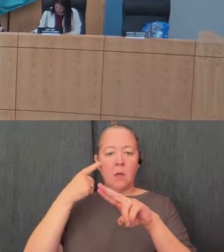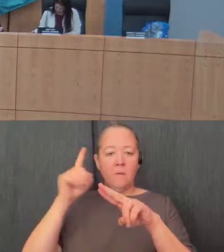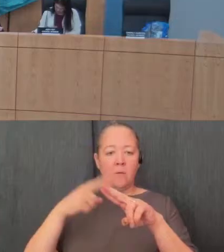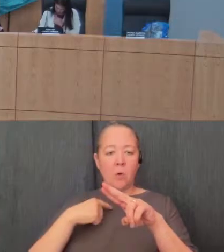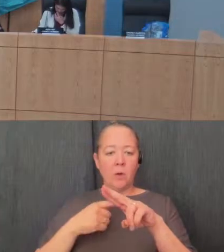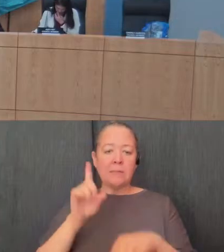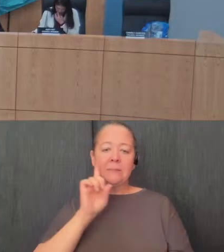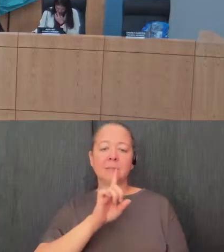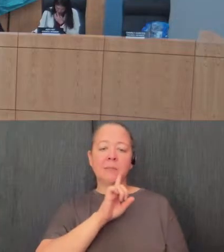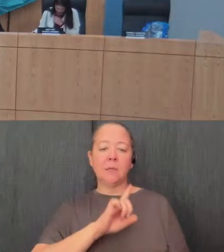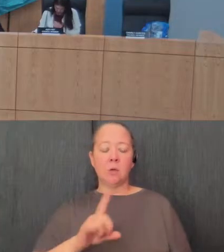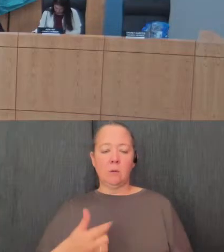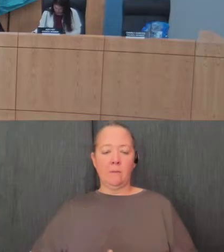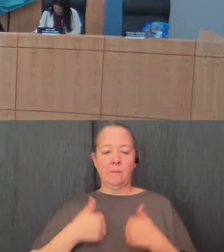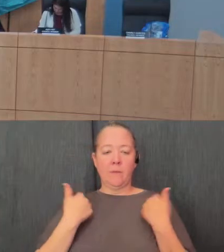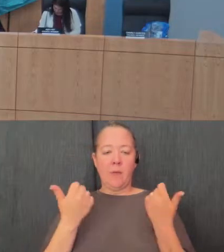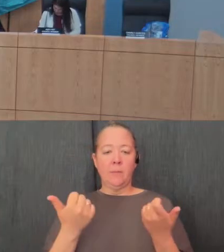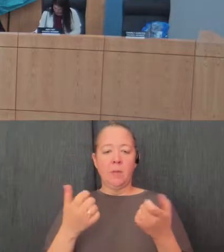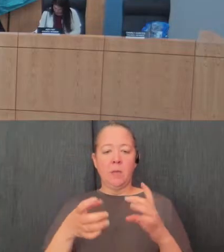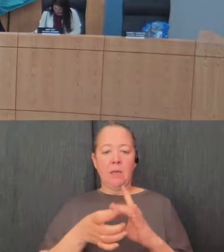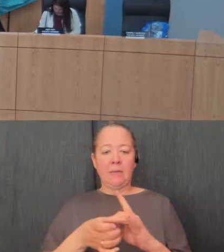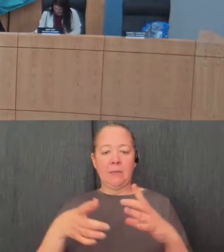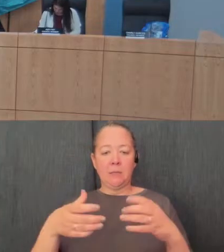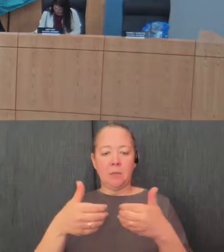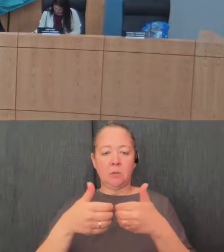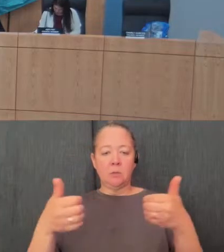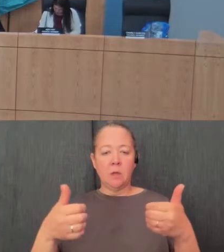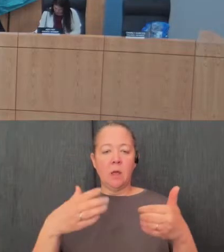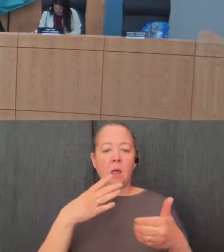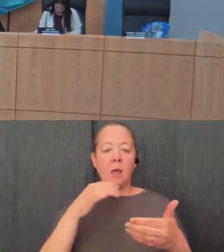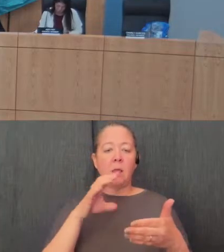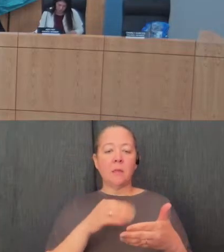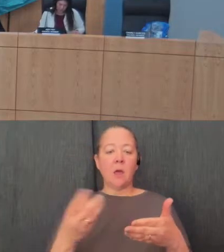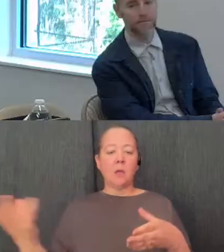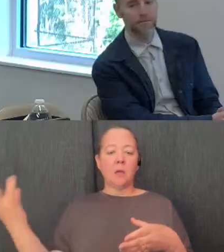That is how we get to $11,593,000.